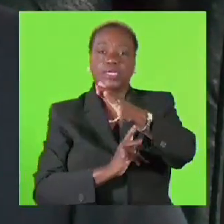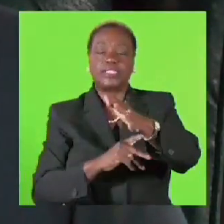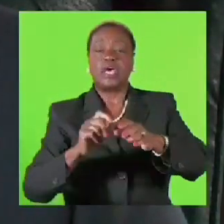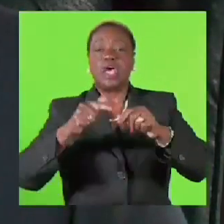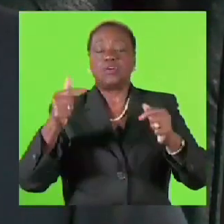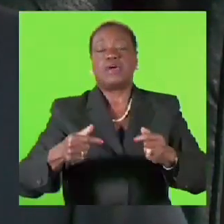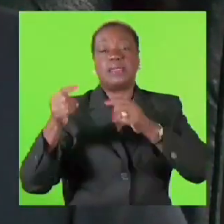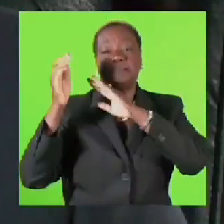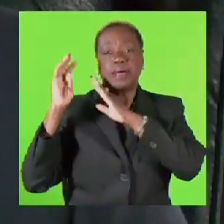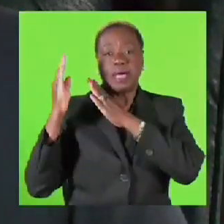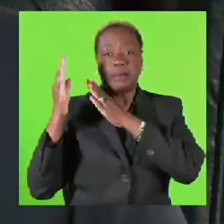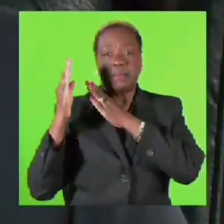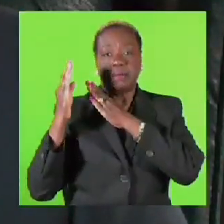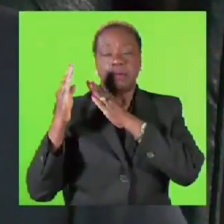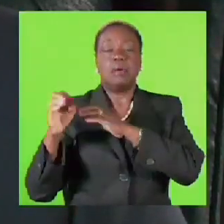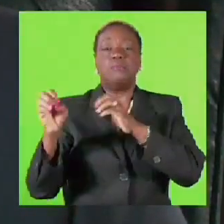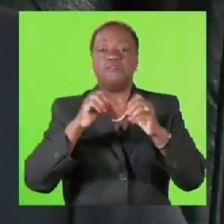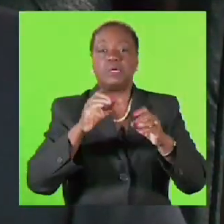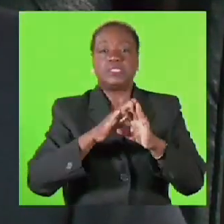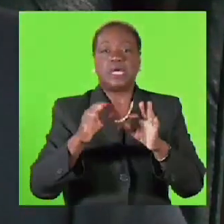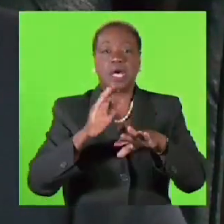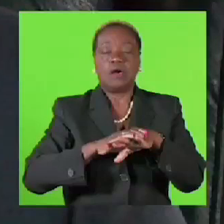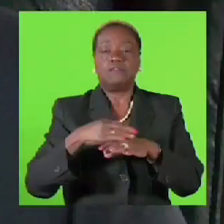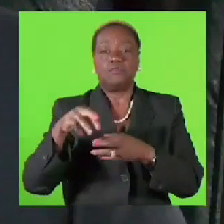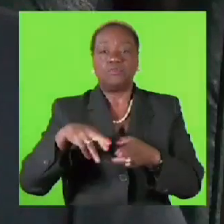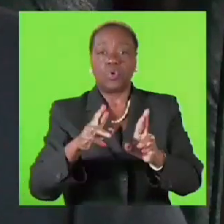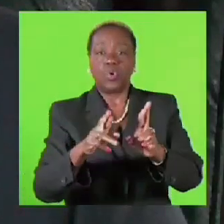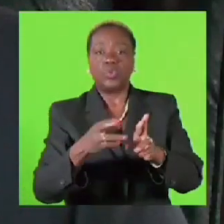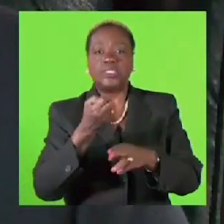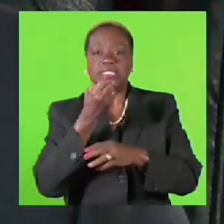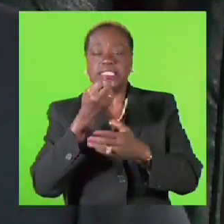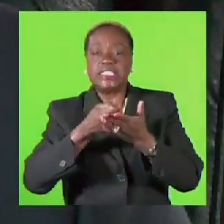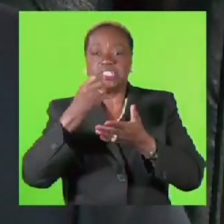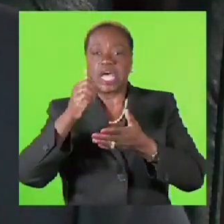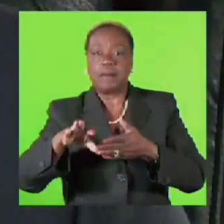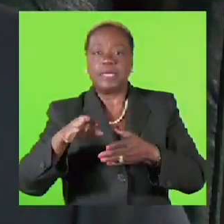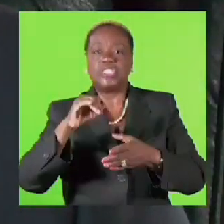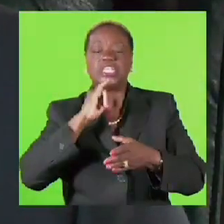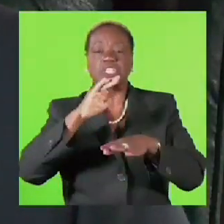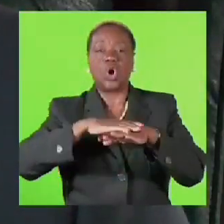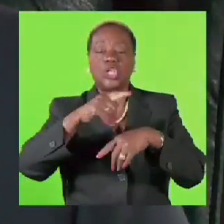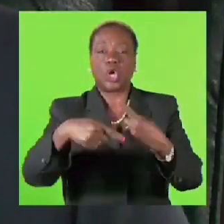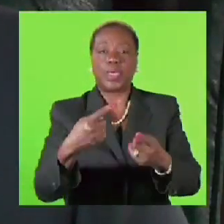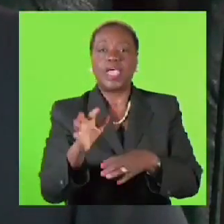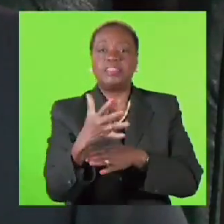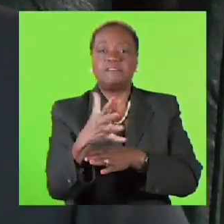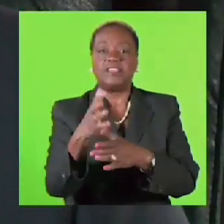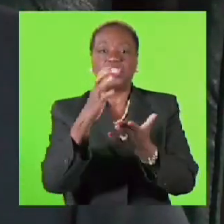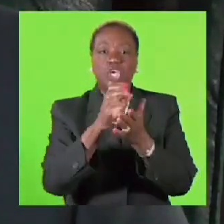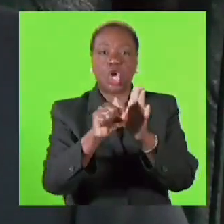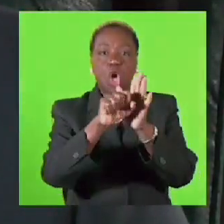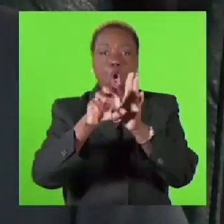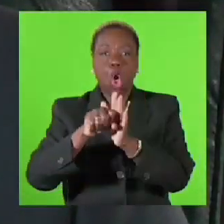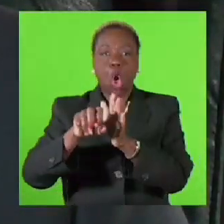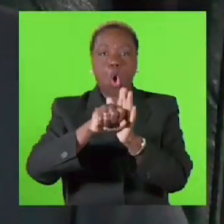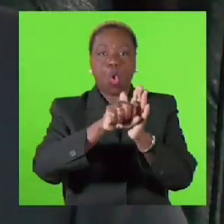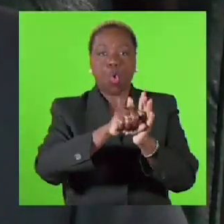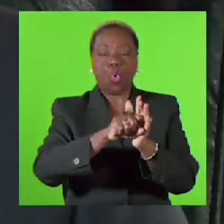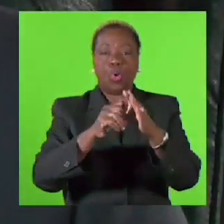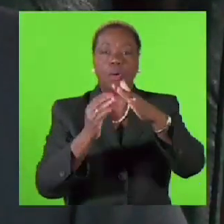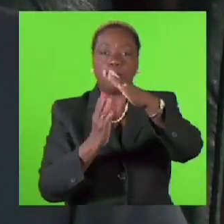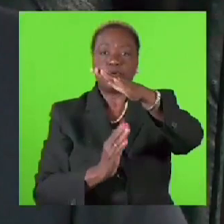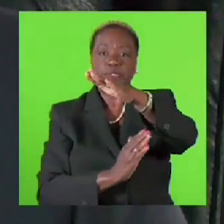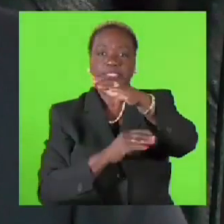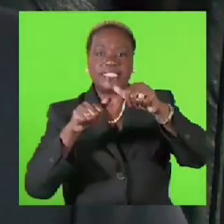of debris and road repair efforts are ongoing. The Fishing Hole Road Bridge, which remains